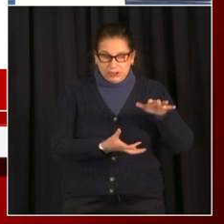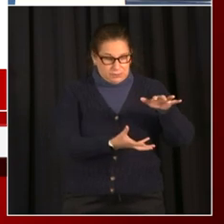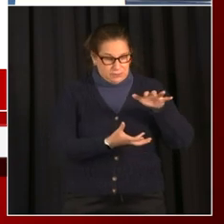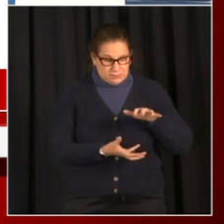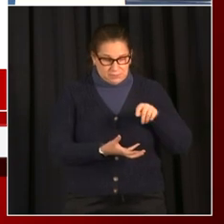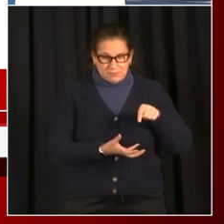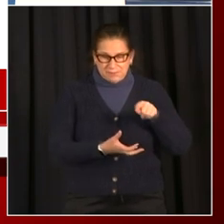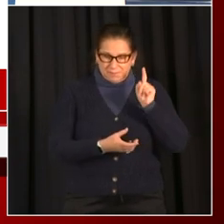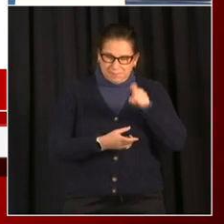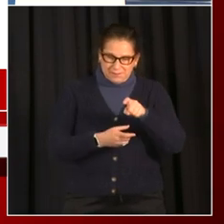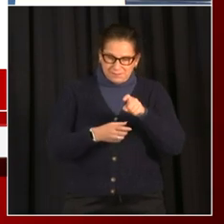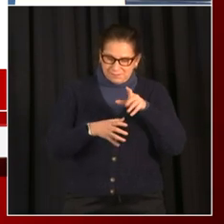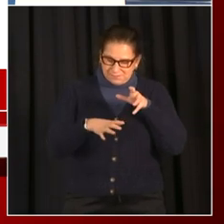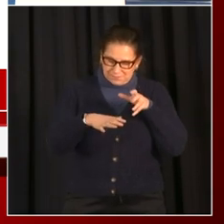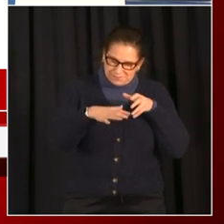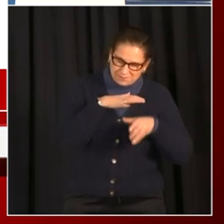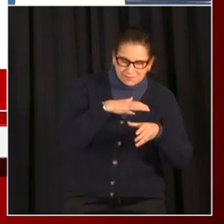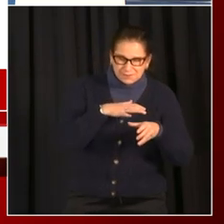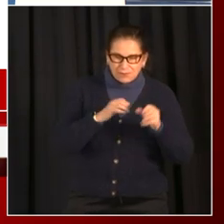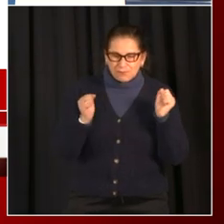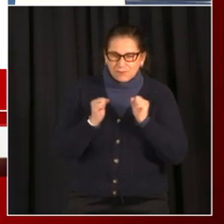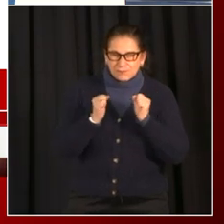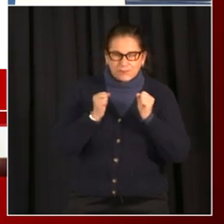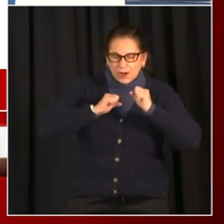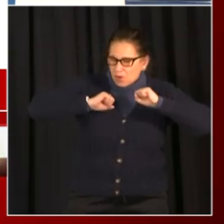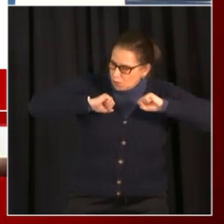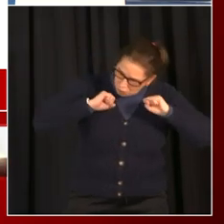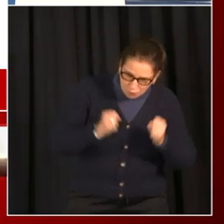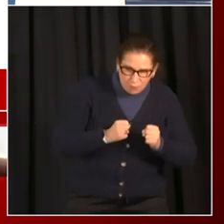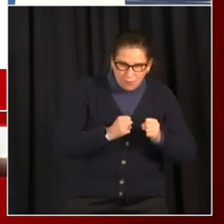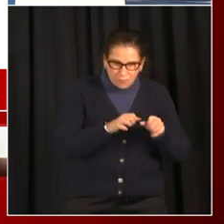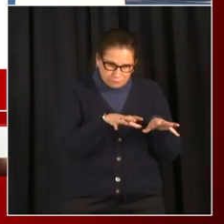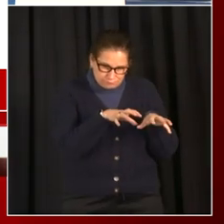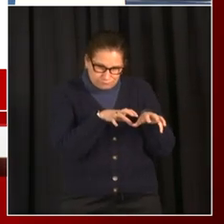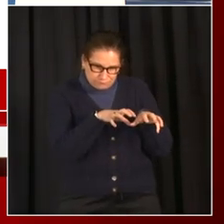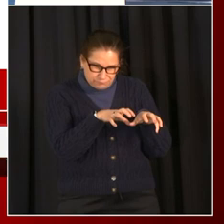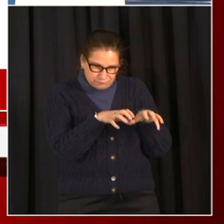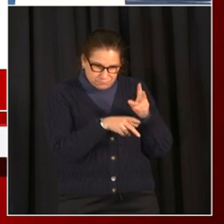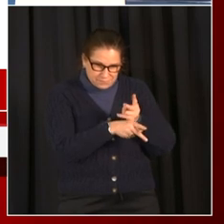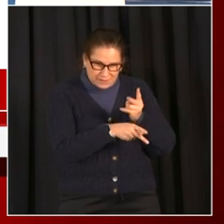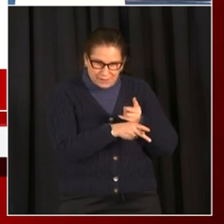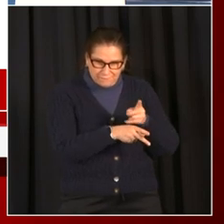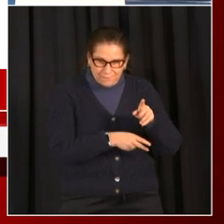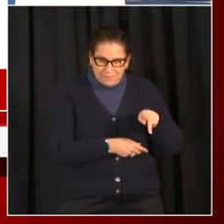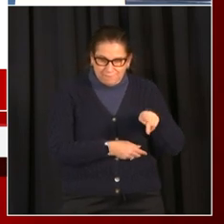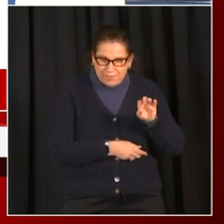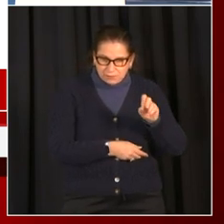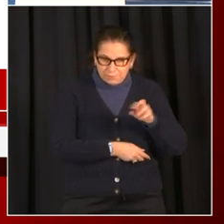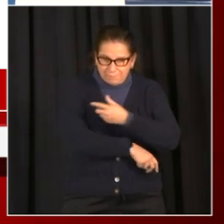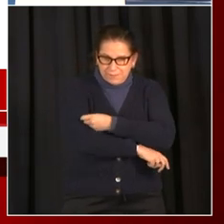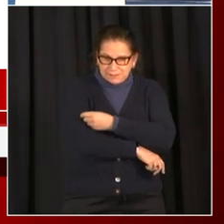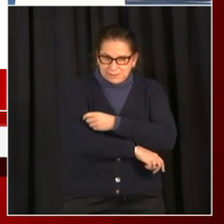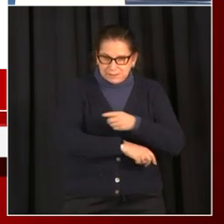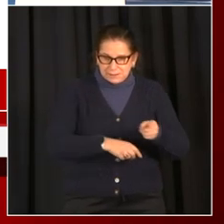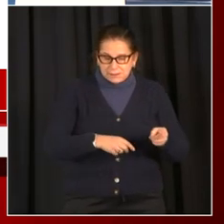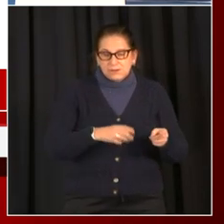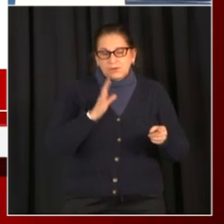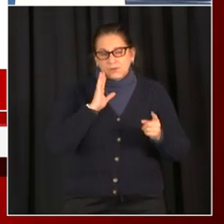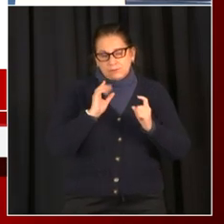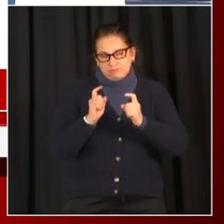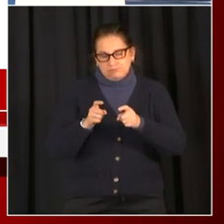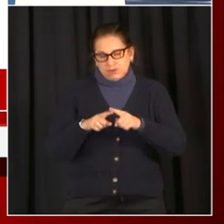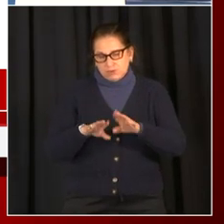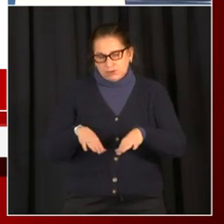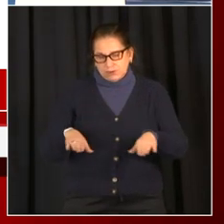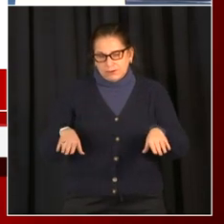that are mainly in our acute care hospitals, these vaccines will be distributed to Children's National Hospital, George